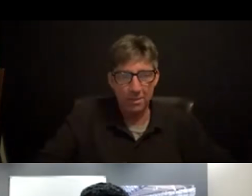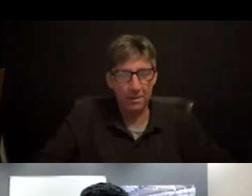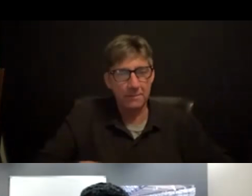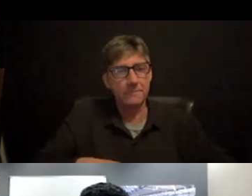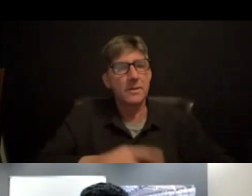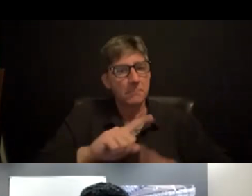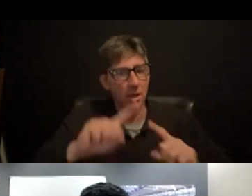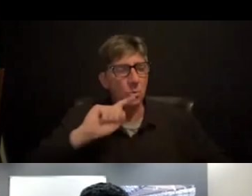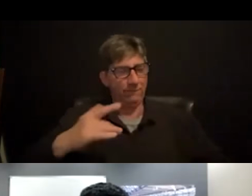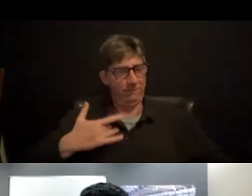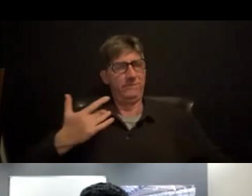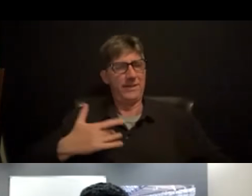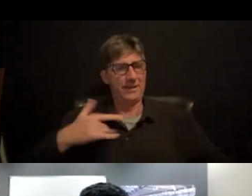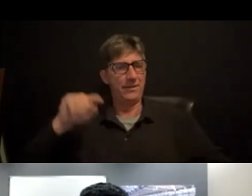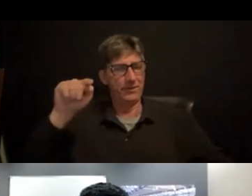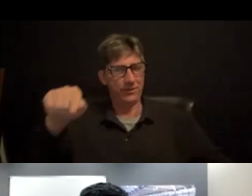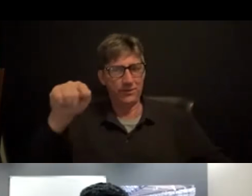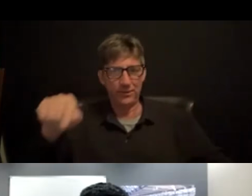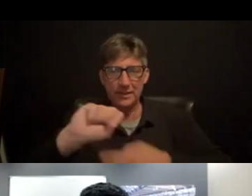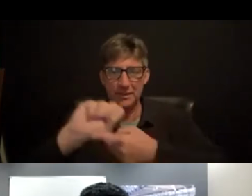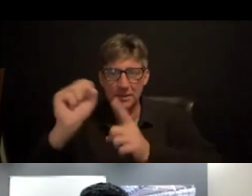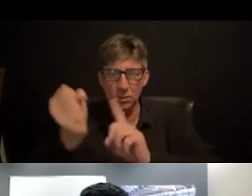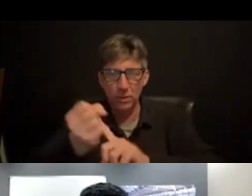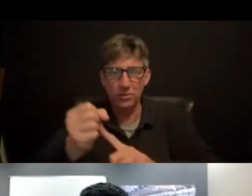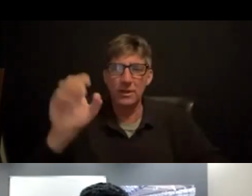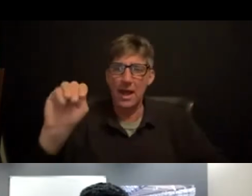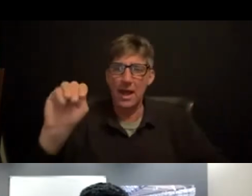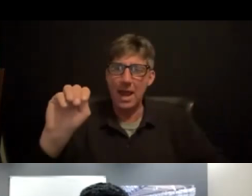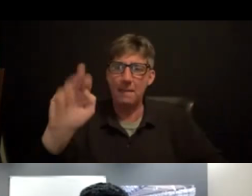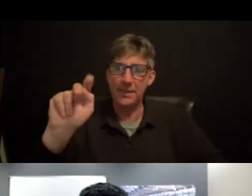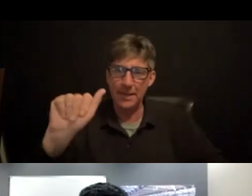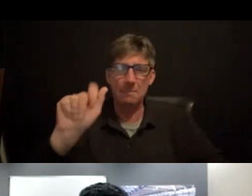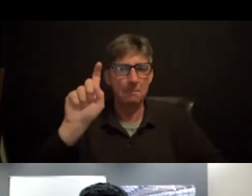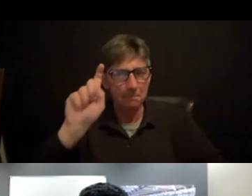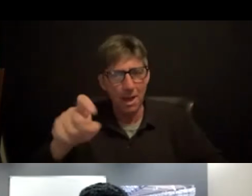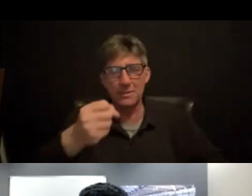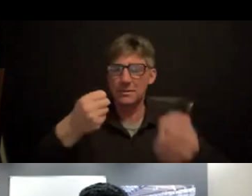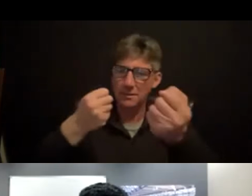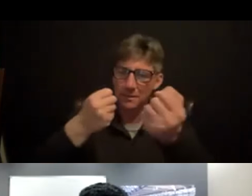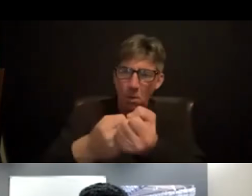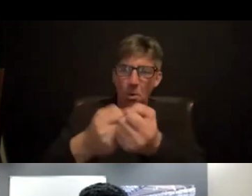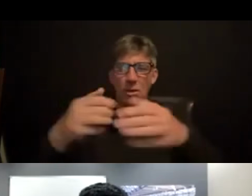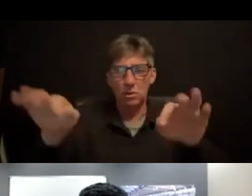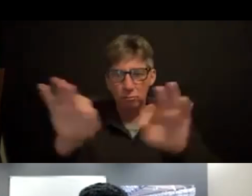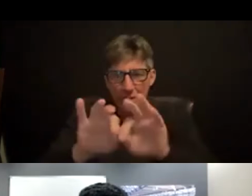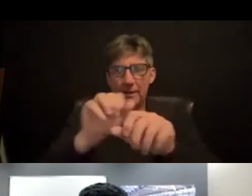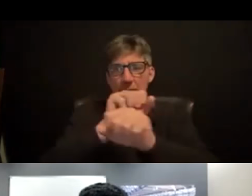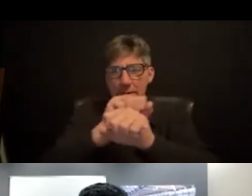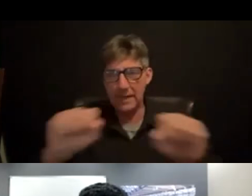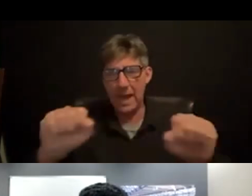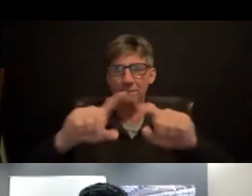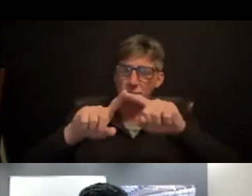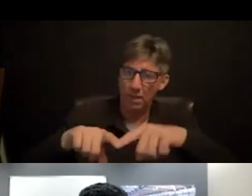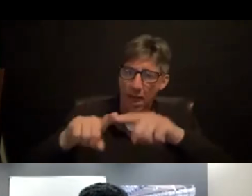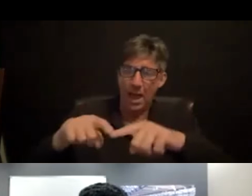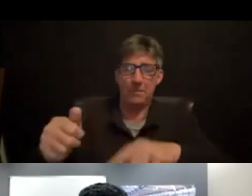this situation that the MBTA must continue to support the critical, safe, and reliable travel for our environmental justice